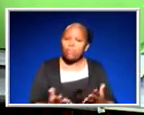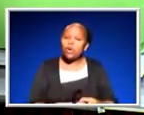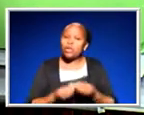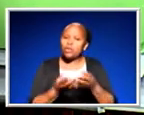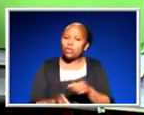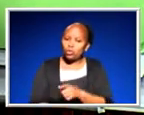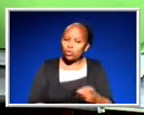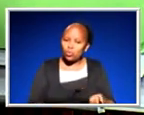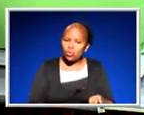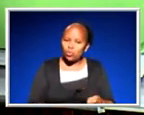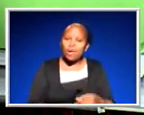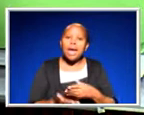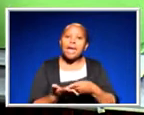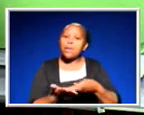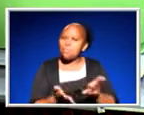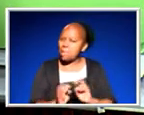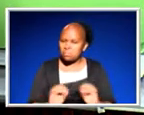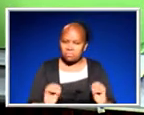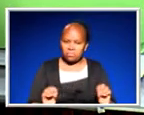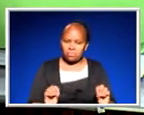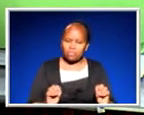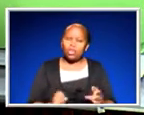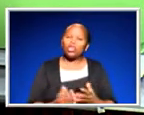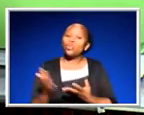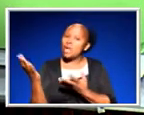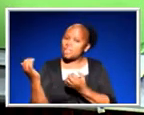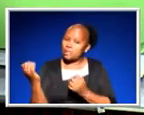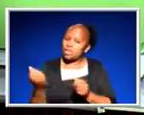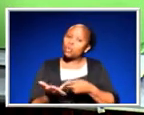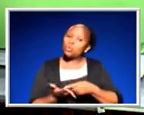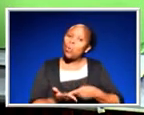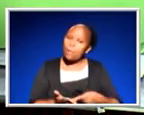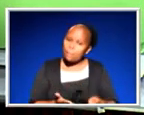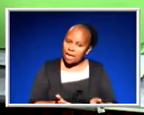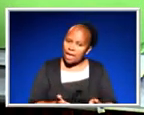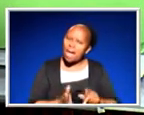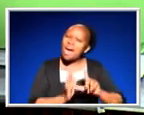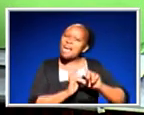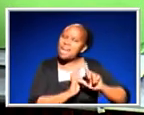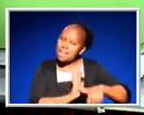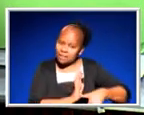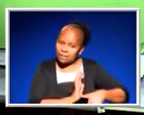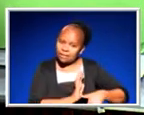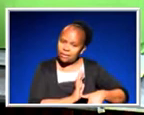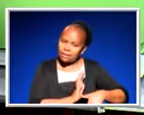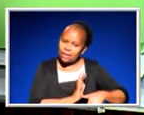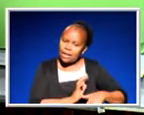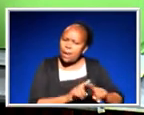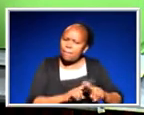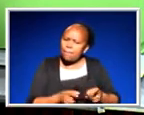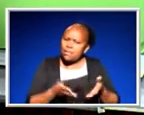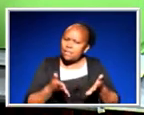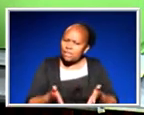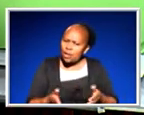to you on credit. You were supposed to pay them on a later date, but it